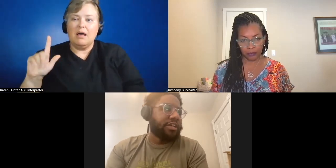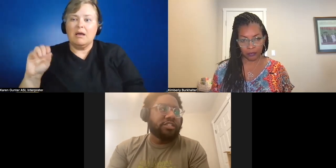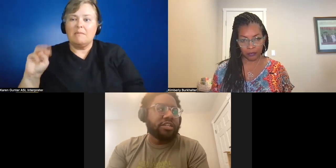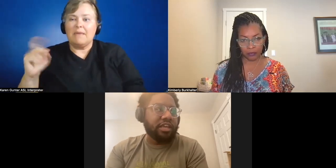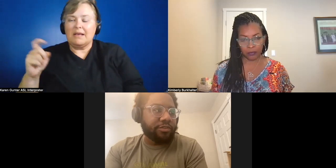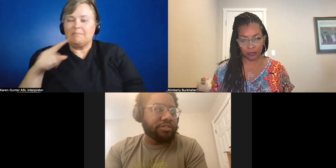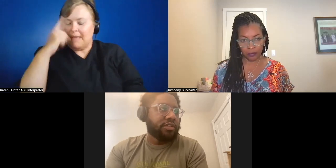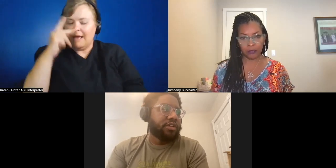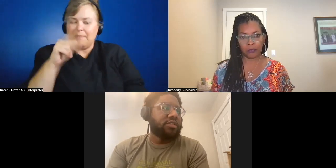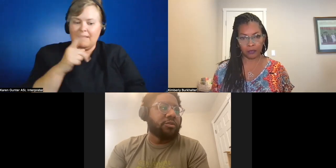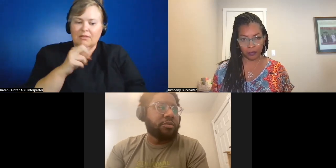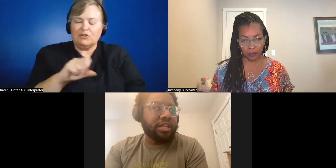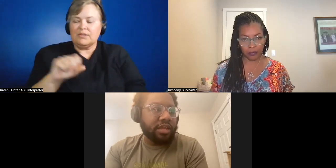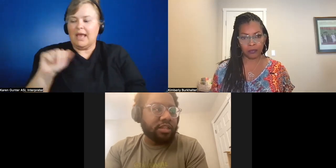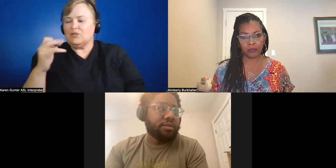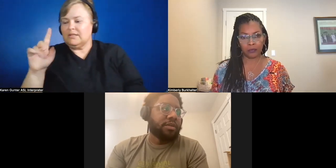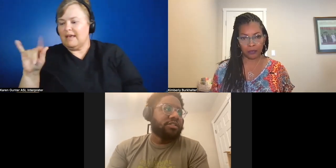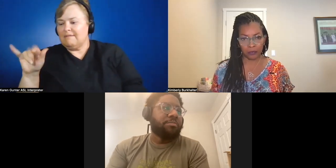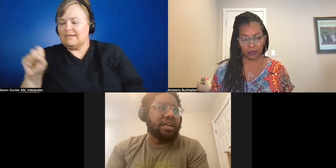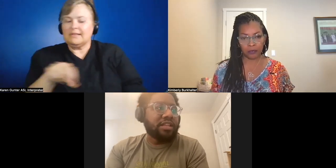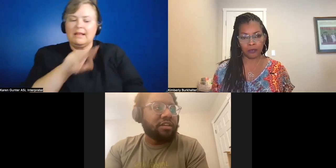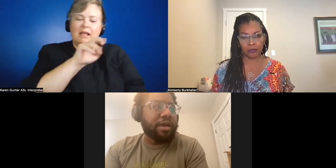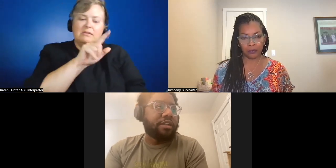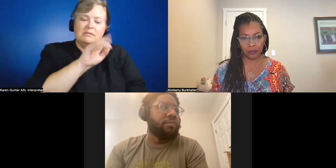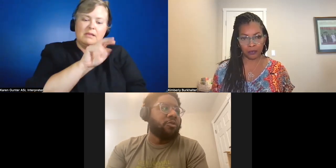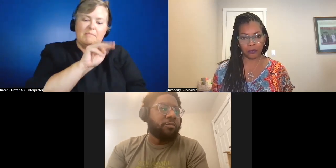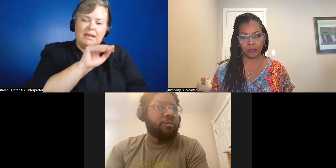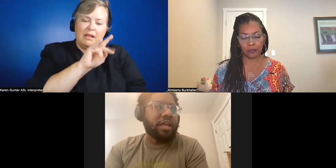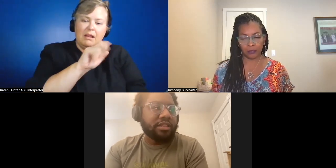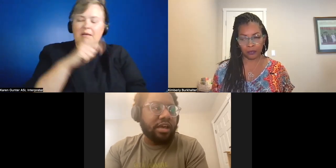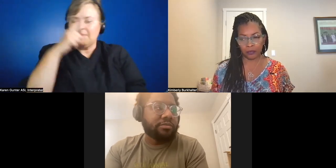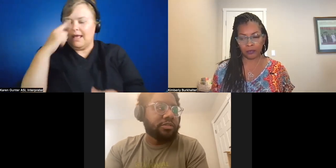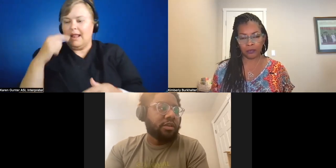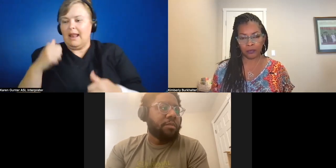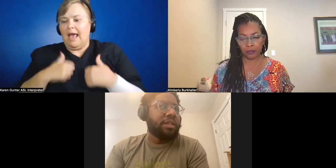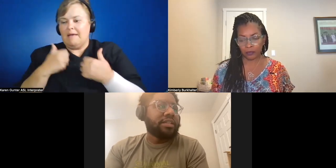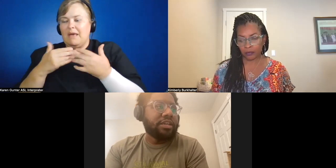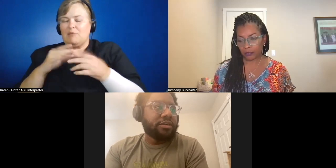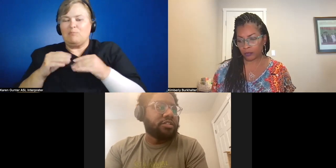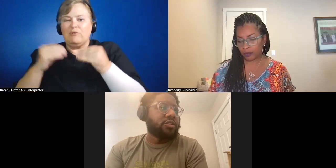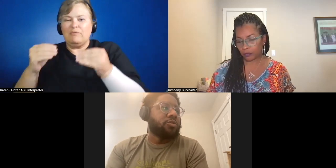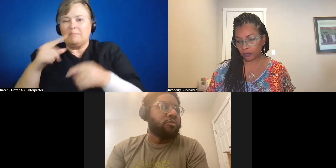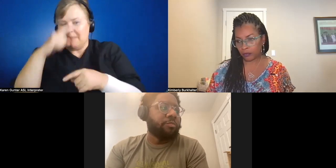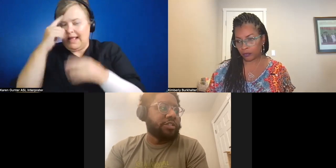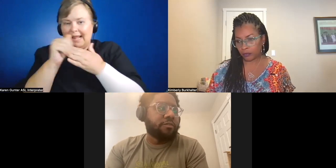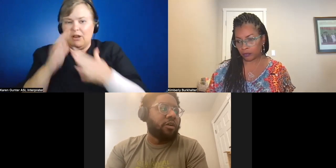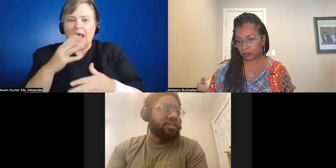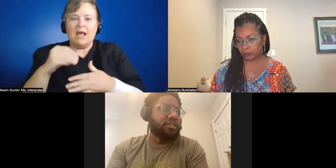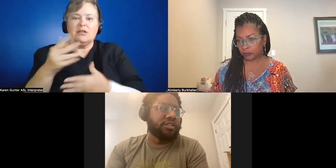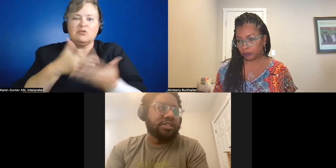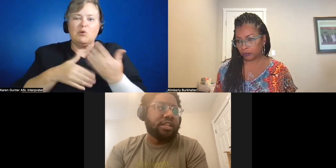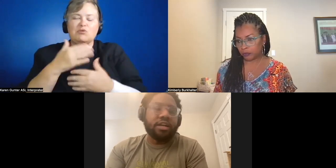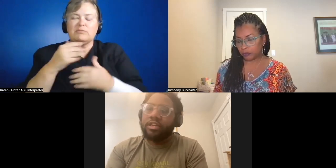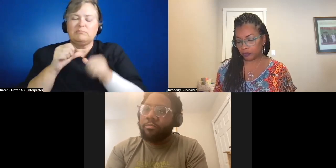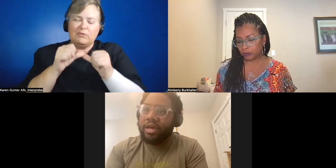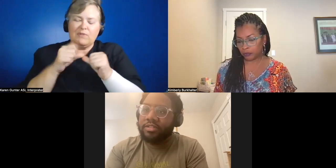Panthers, to Angela Davis, to Nelson Mandela, to Black Lives Matter and the movement for Black Lives. Black leaders and social movements have always stood